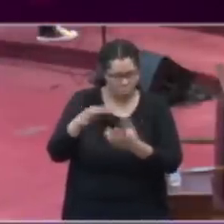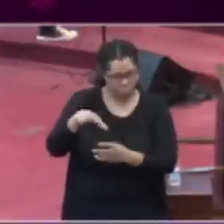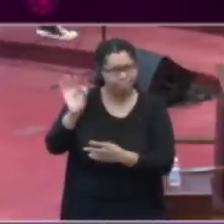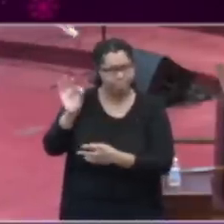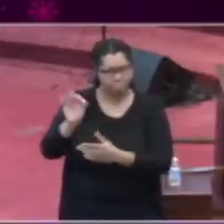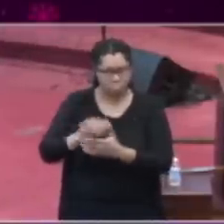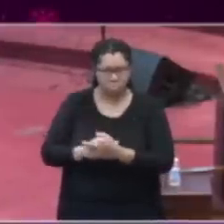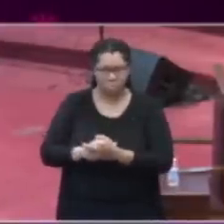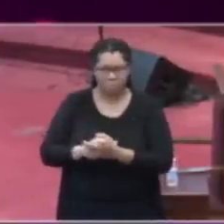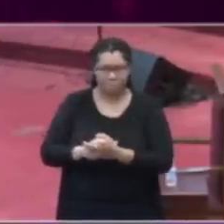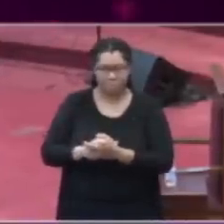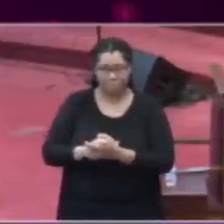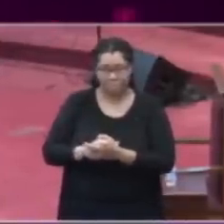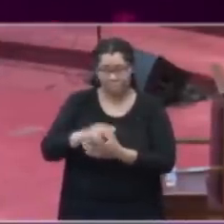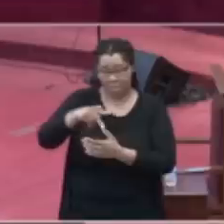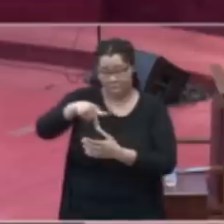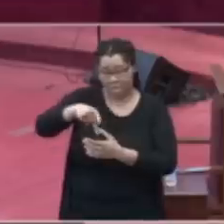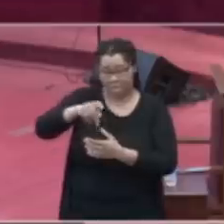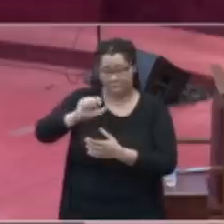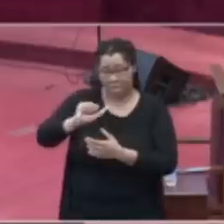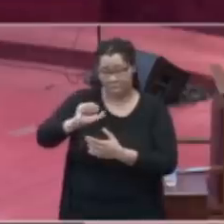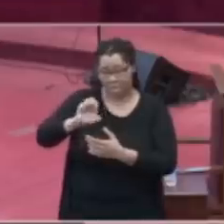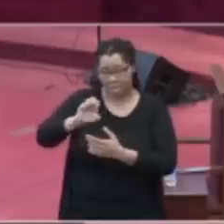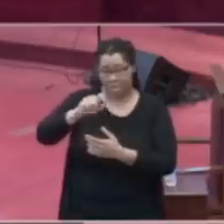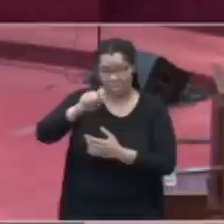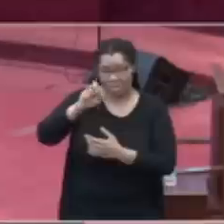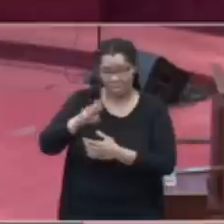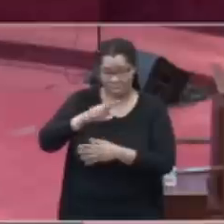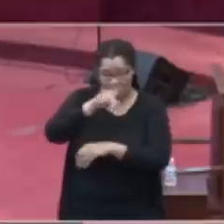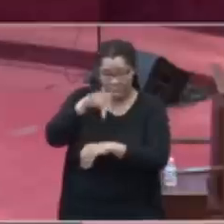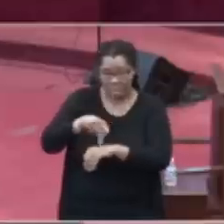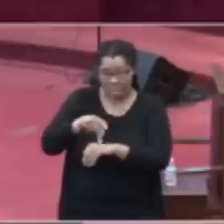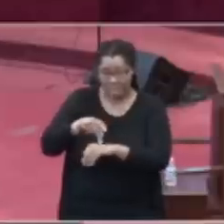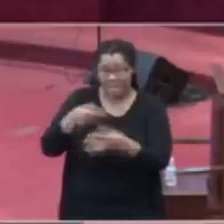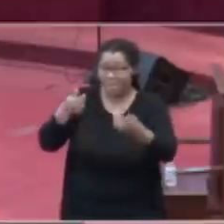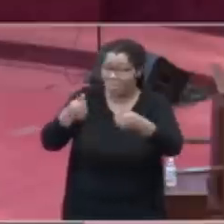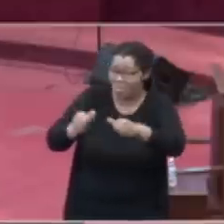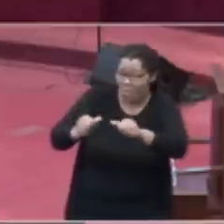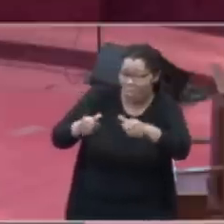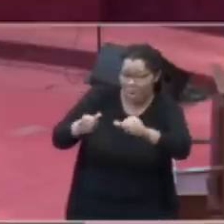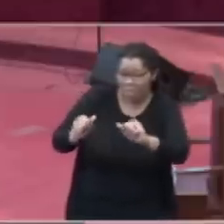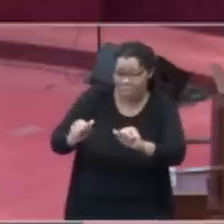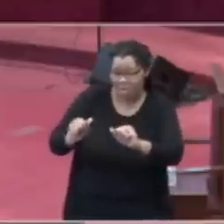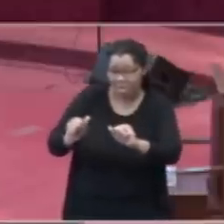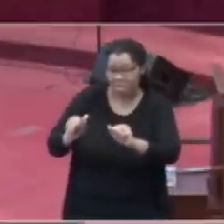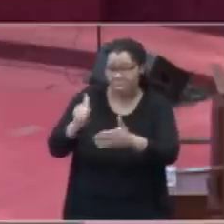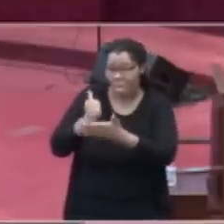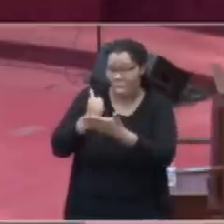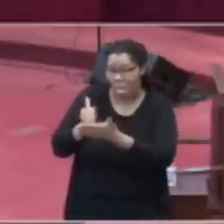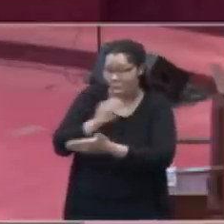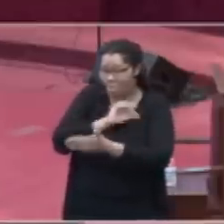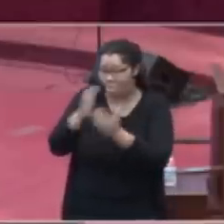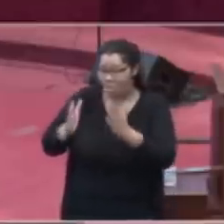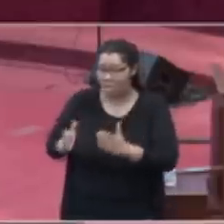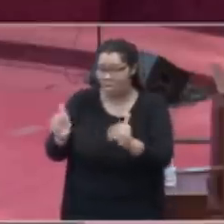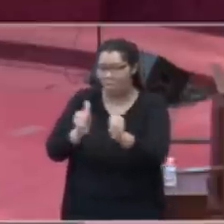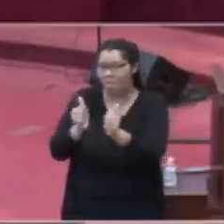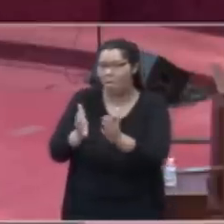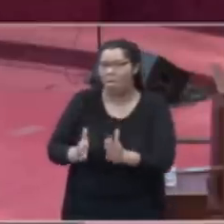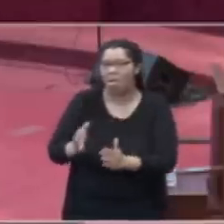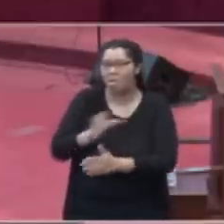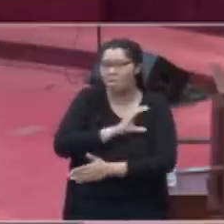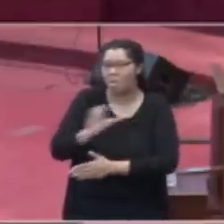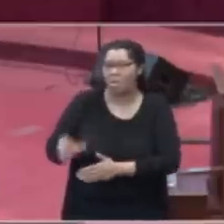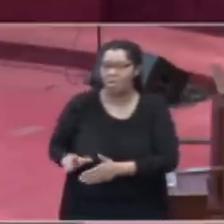Peter is fighting hard to not let believers in Christ get swept up in the critiquing attacks coming